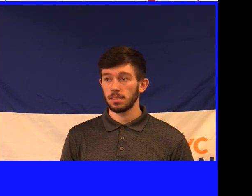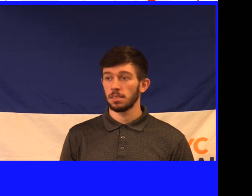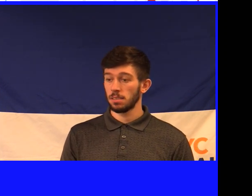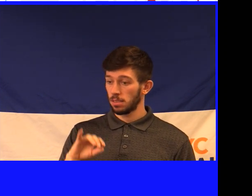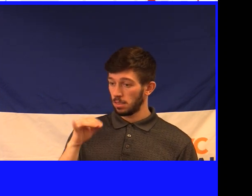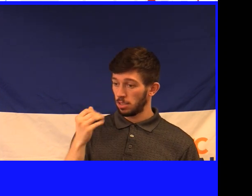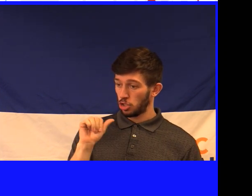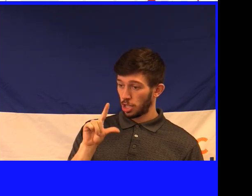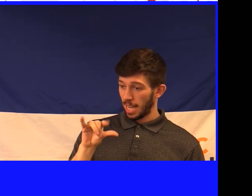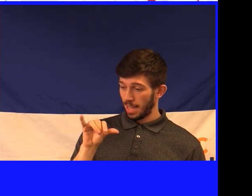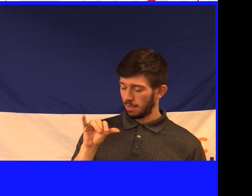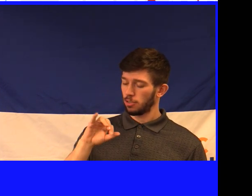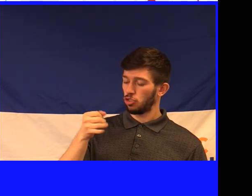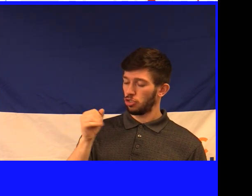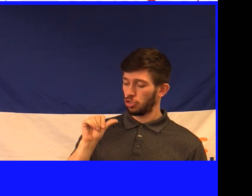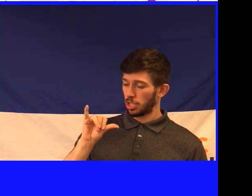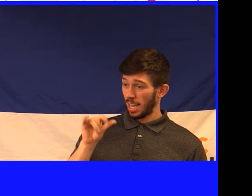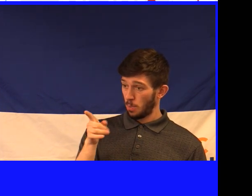Jay, you there?